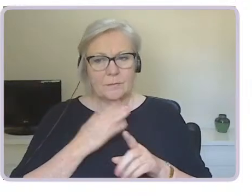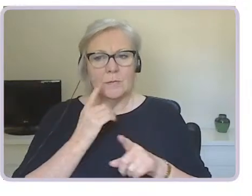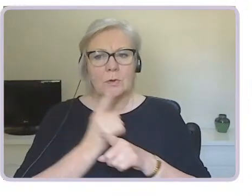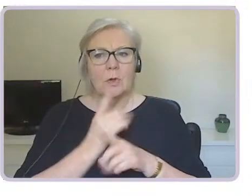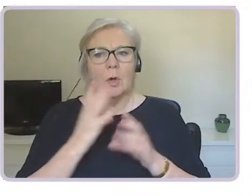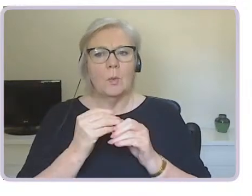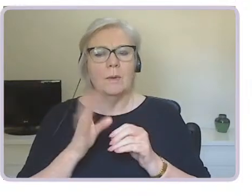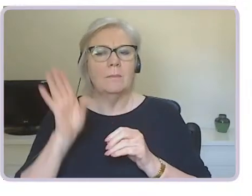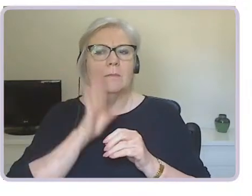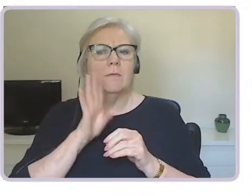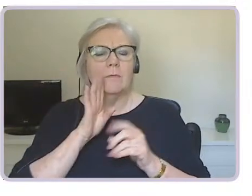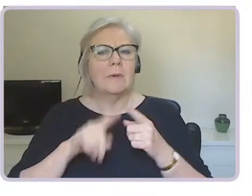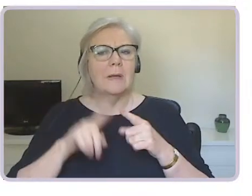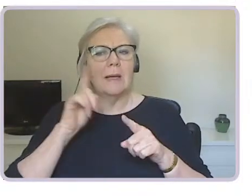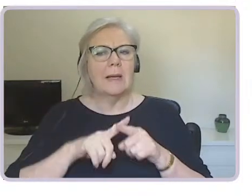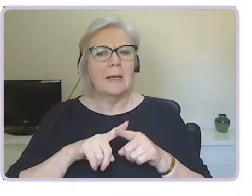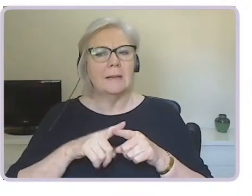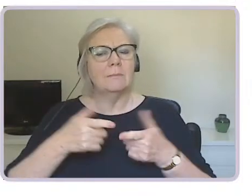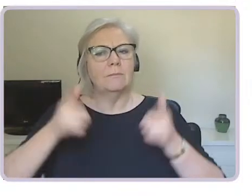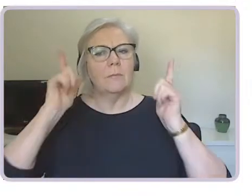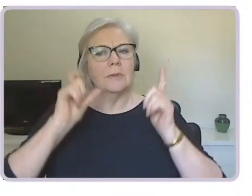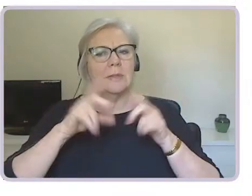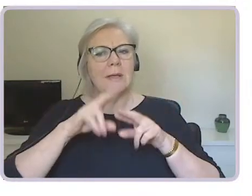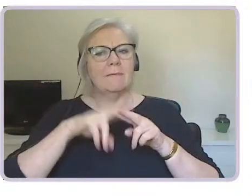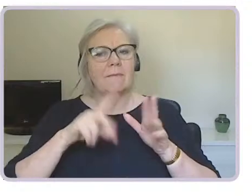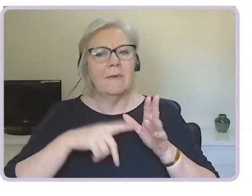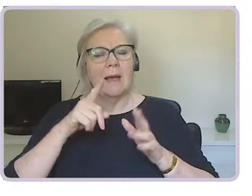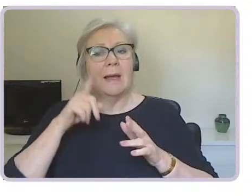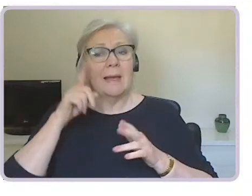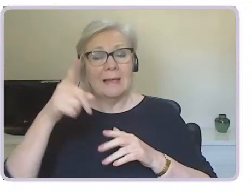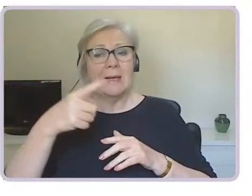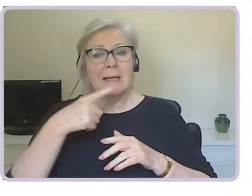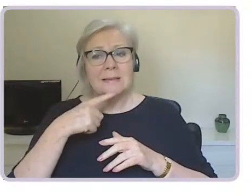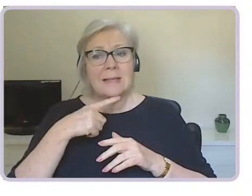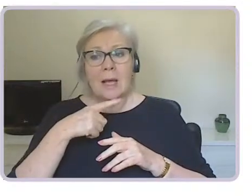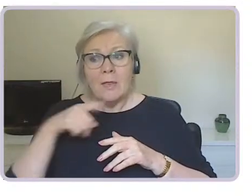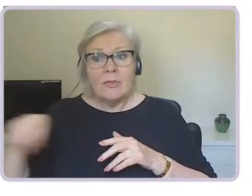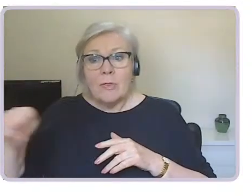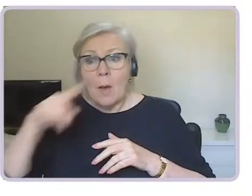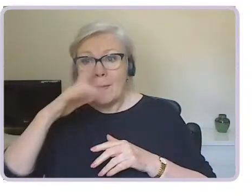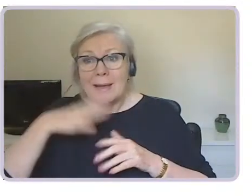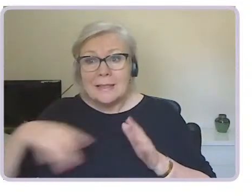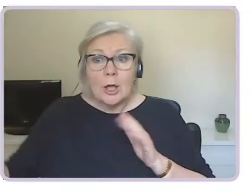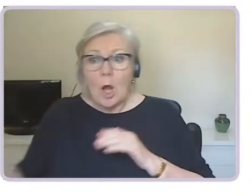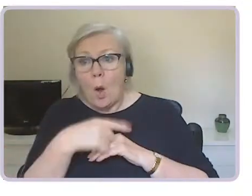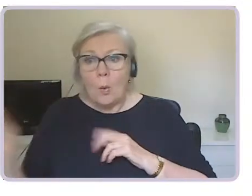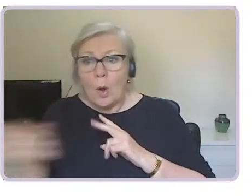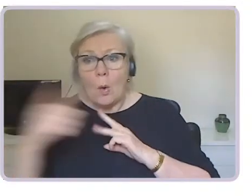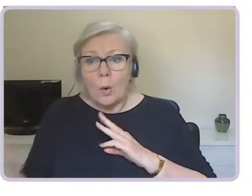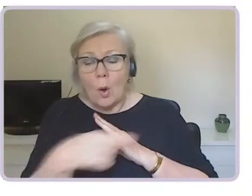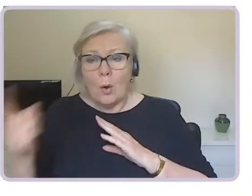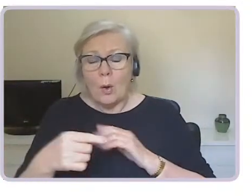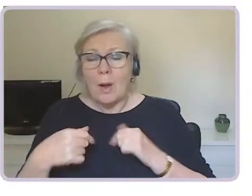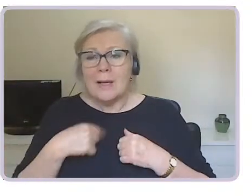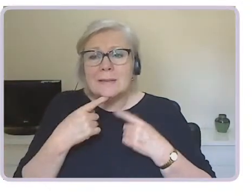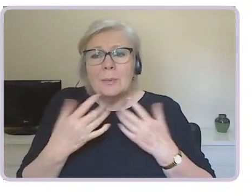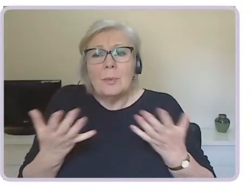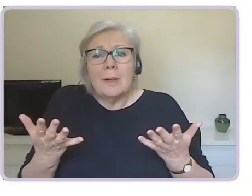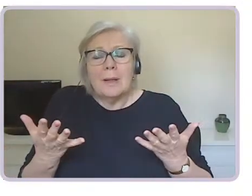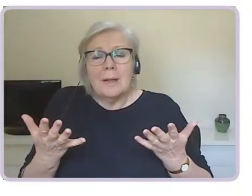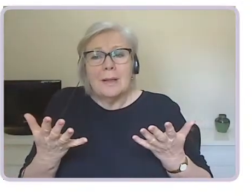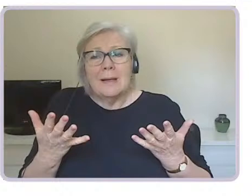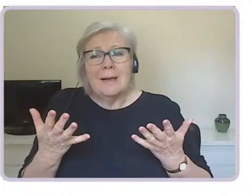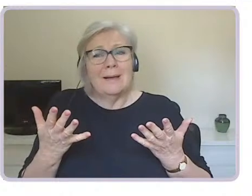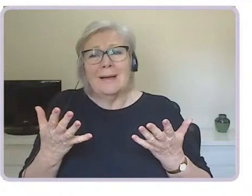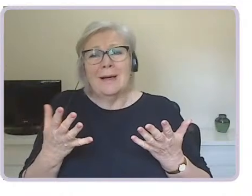CFA just saying to me, well, you just need to get these people out. They just need to leave. And saying, well, it's more complex than